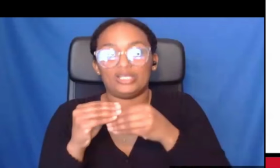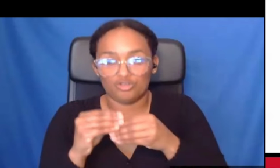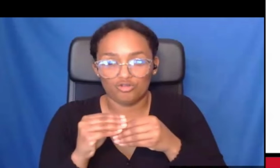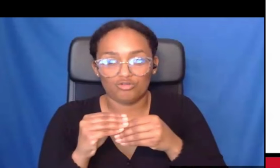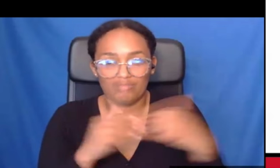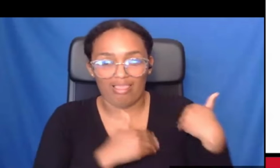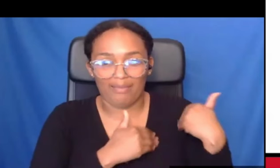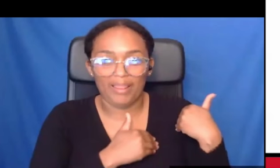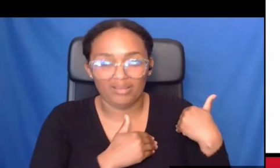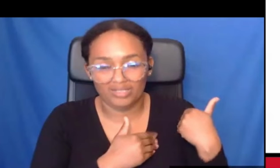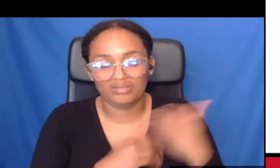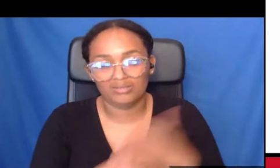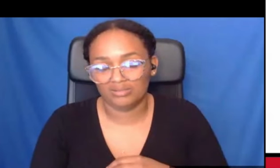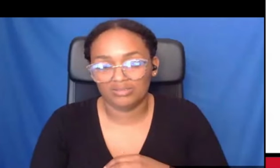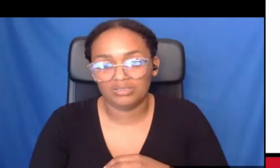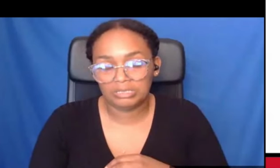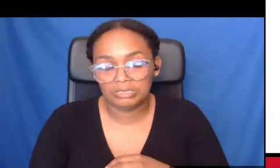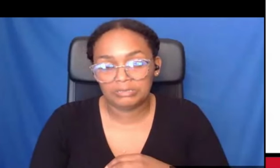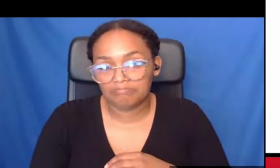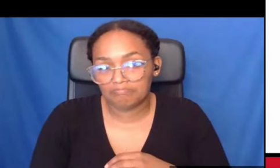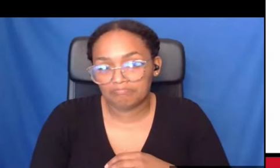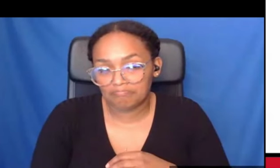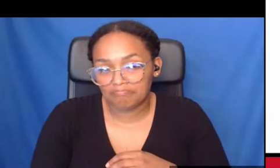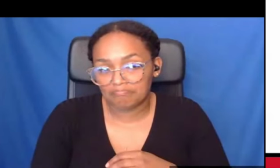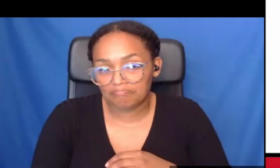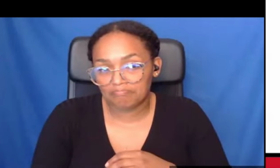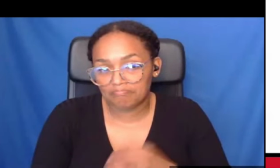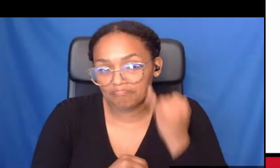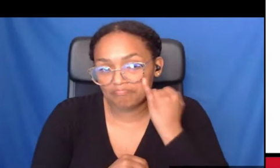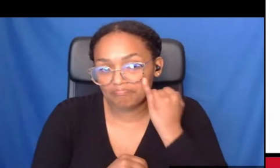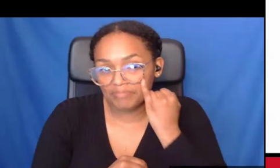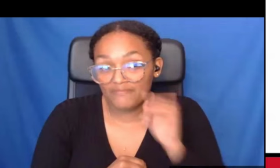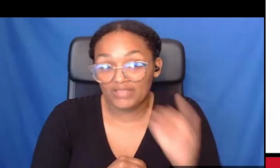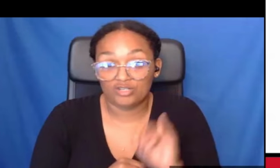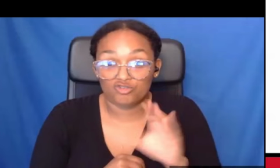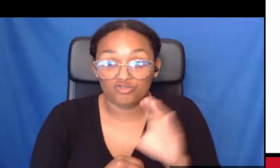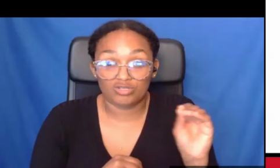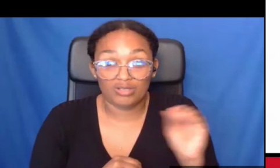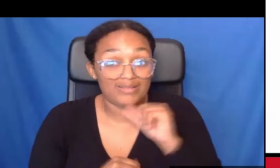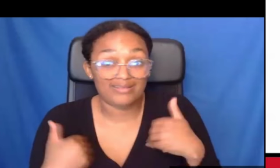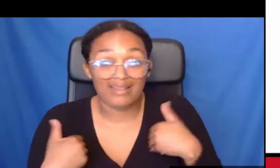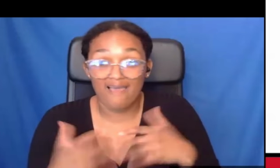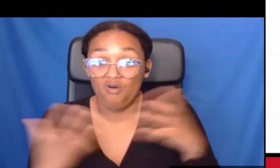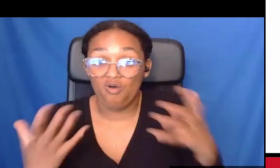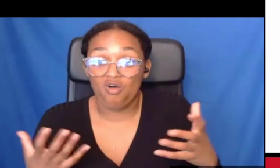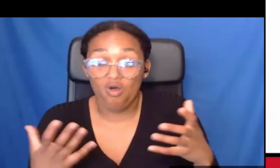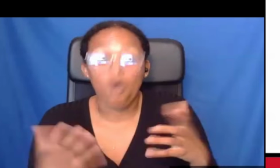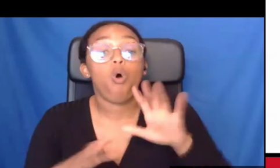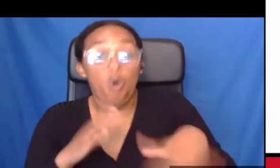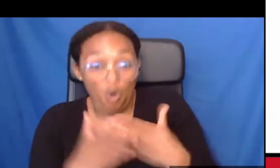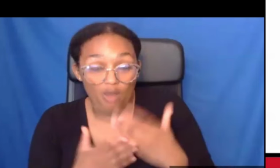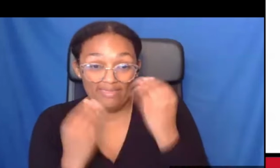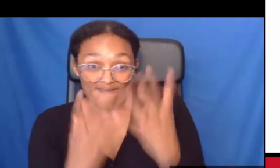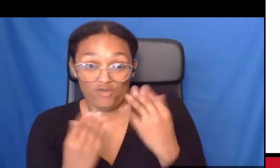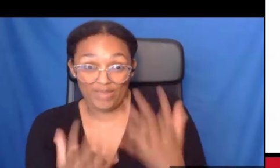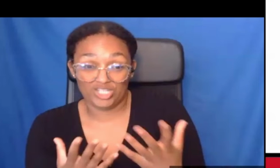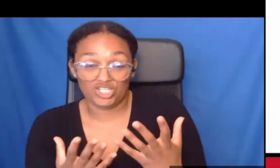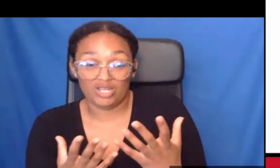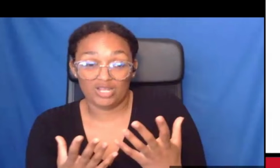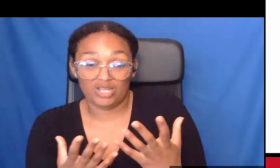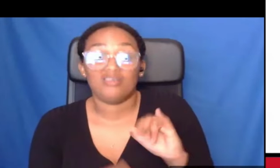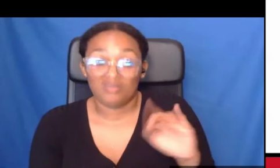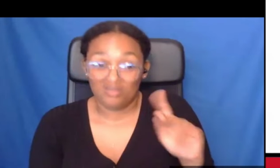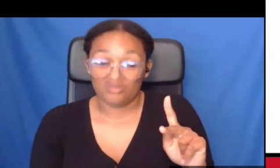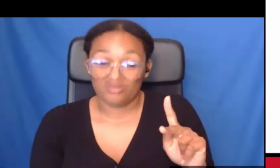Should the insurer not be presented with all the information? The risk presented by your employees may exceed